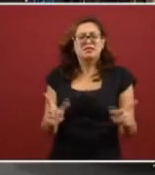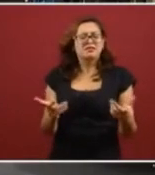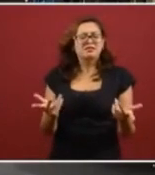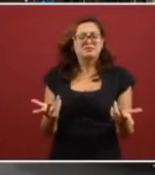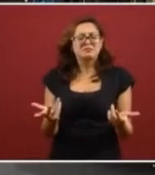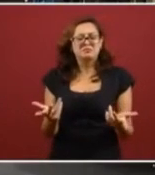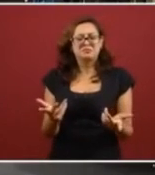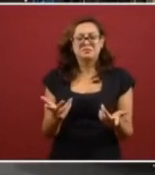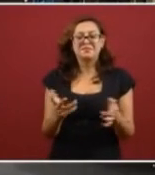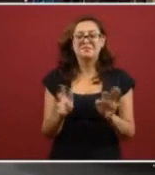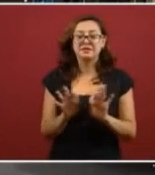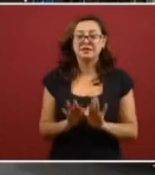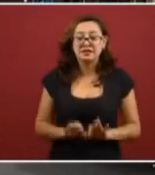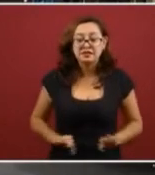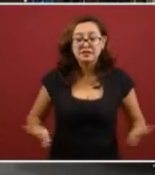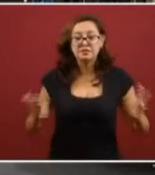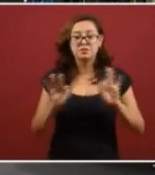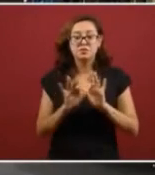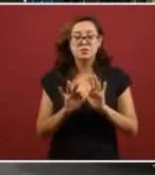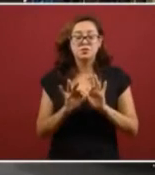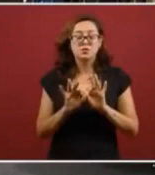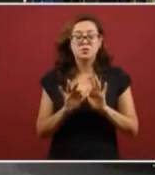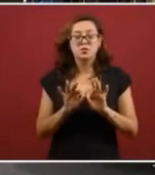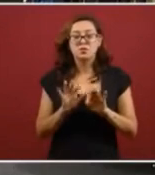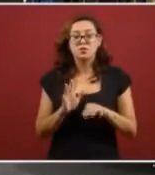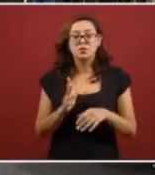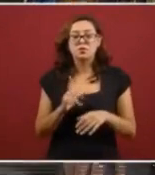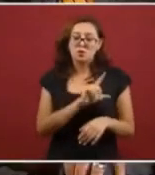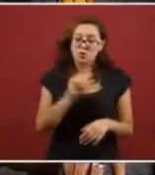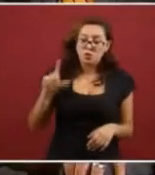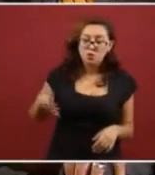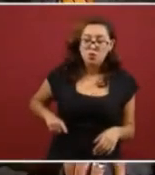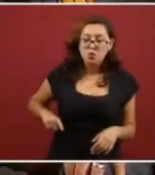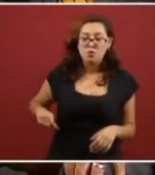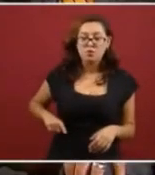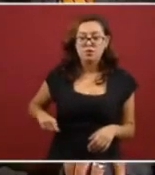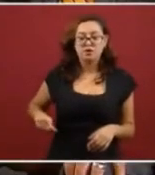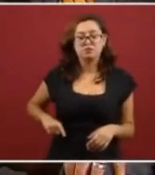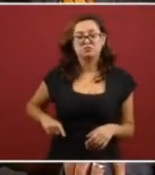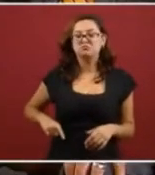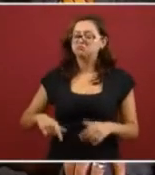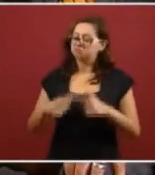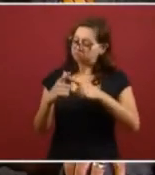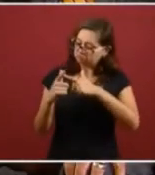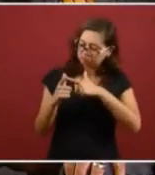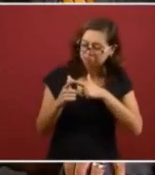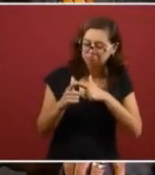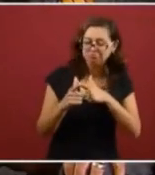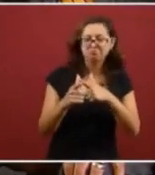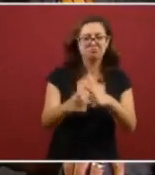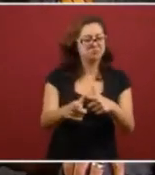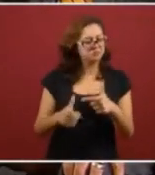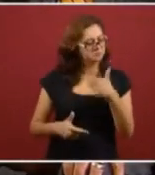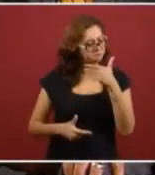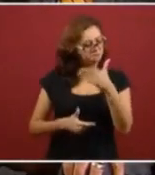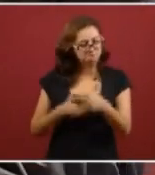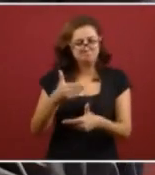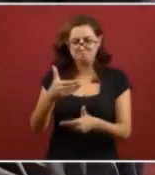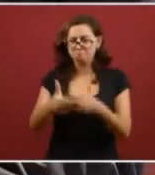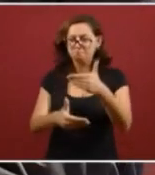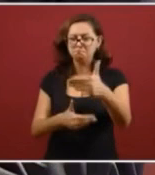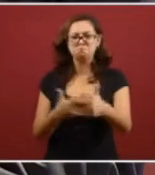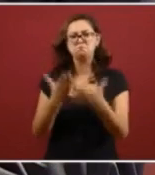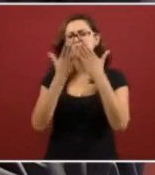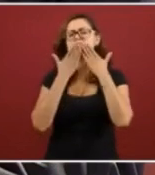differences. Ya, lo importante but the important thing es que is el gobierno that the continúa government continue su marcha on its course sin